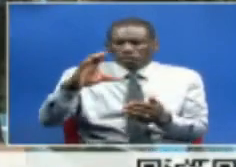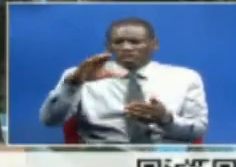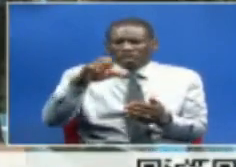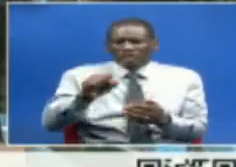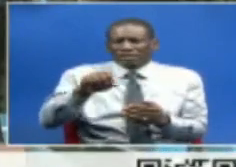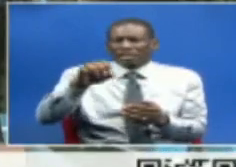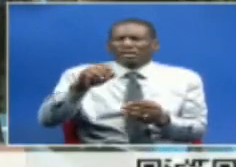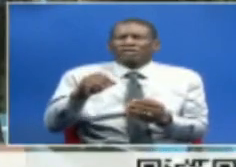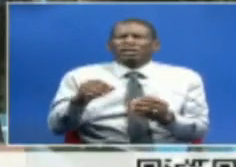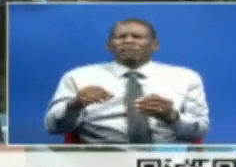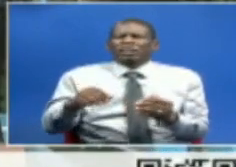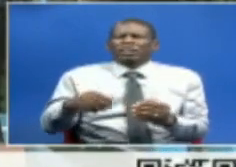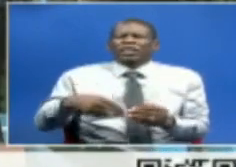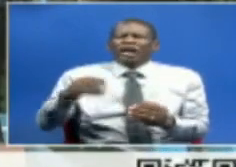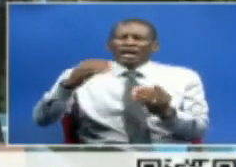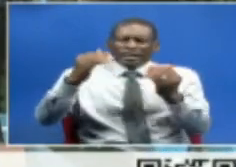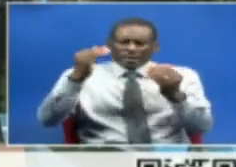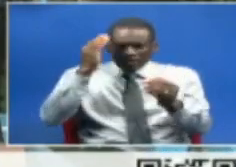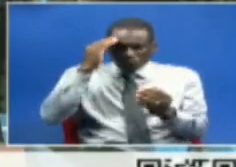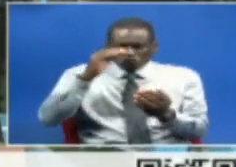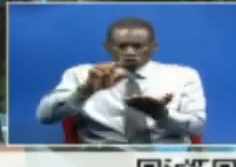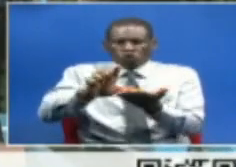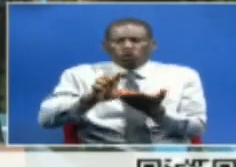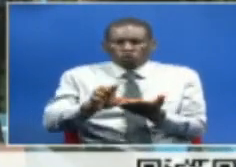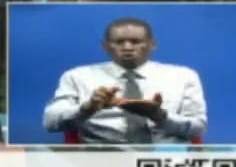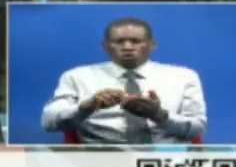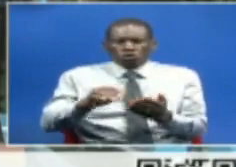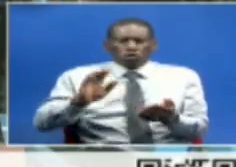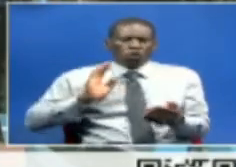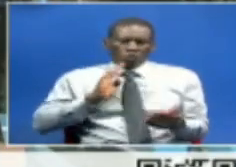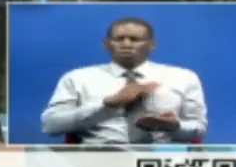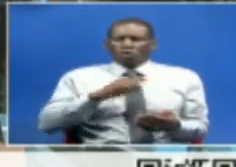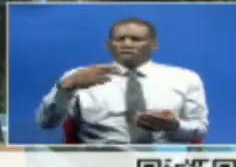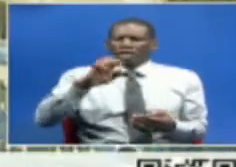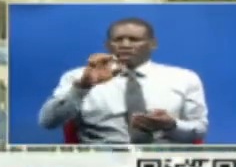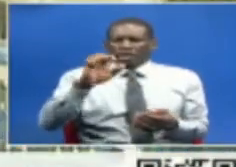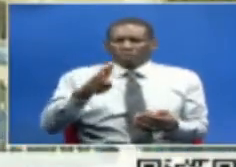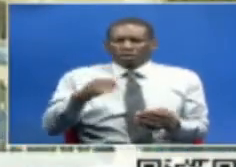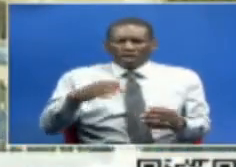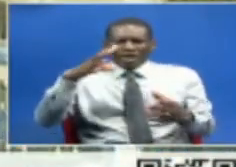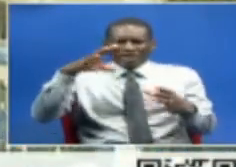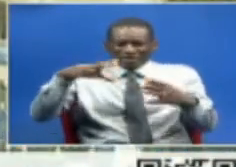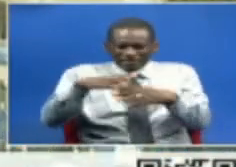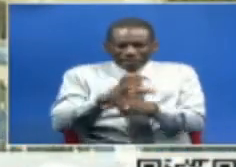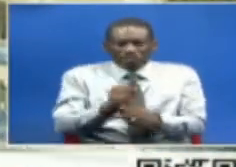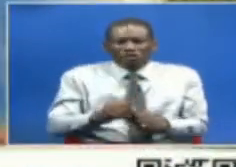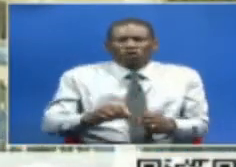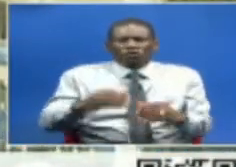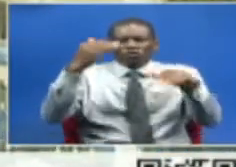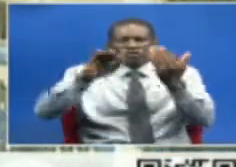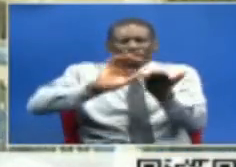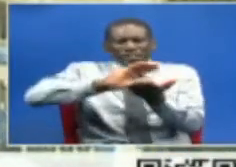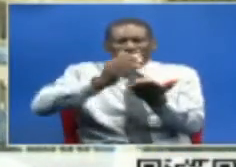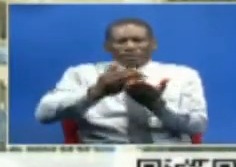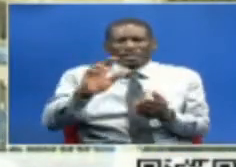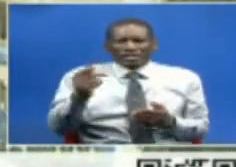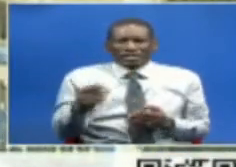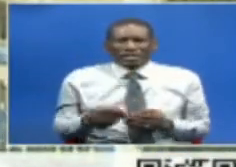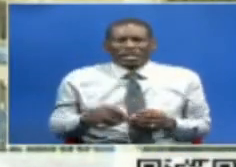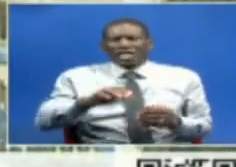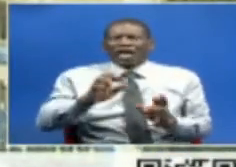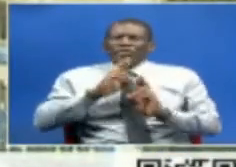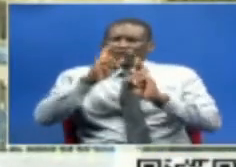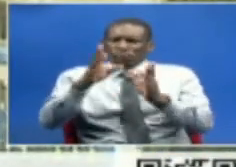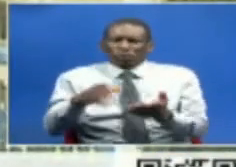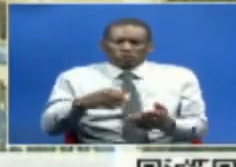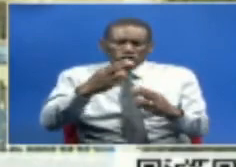Mashogu, the Higher Education Loans Board HELB, and the trustees of University Fund Kenya. Other respondents